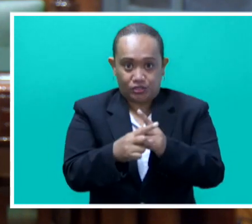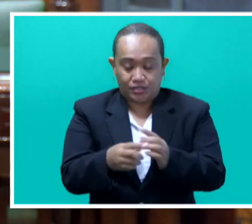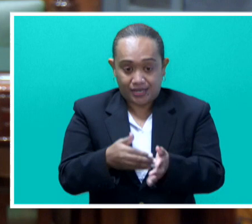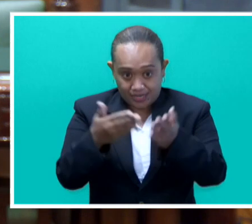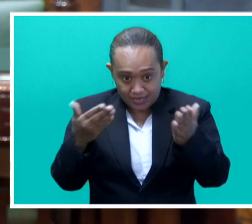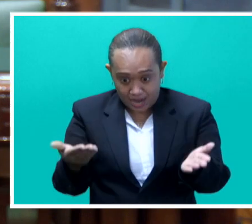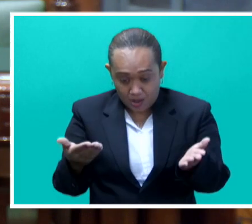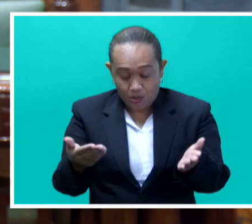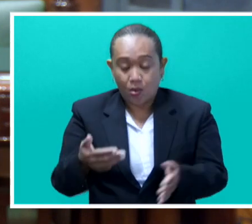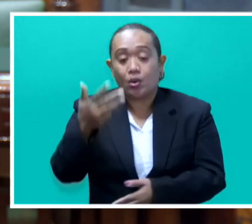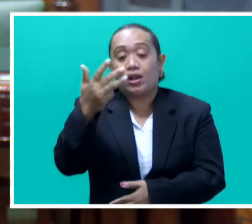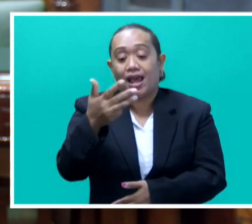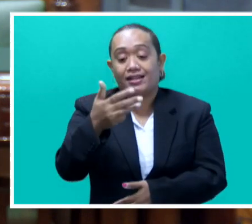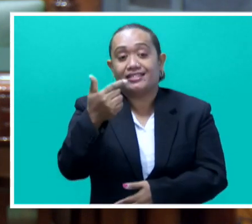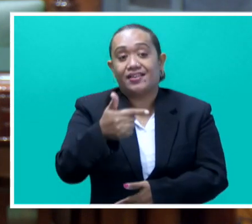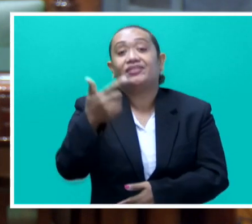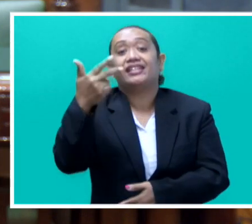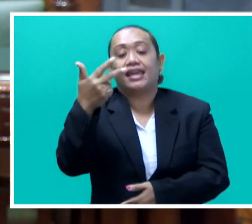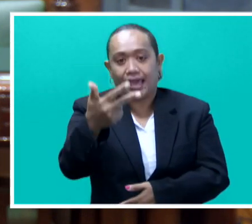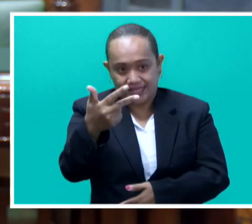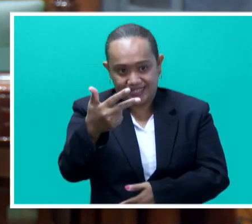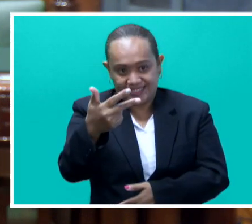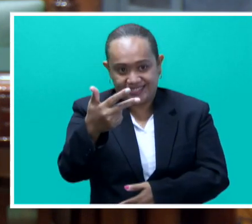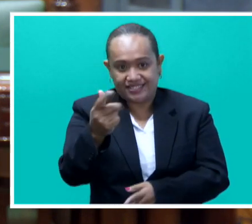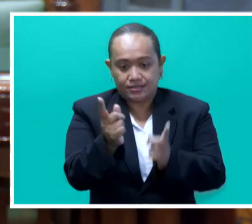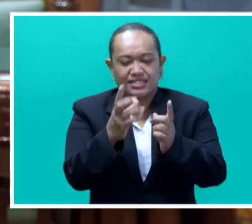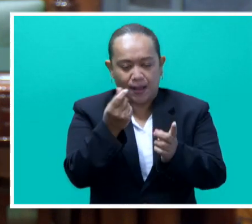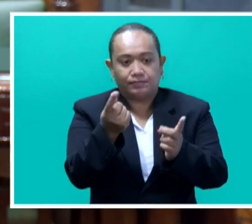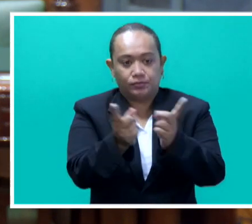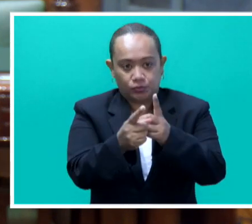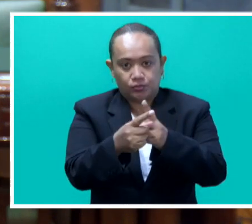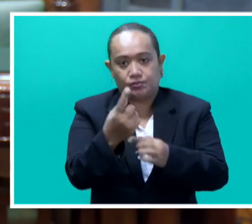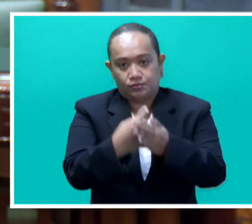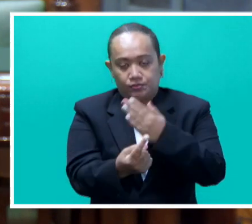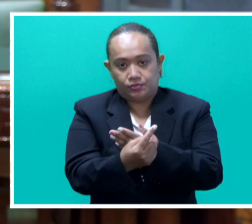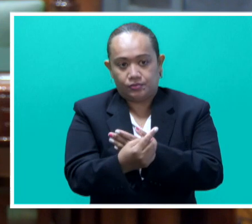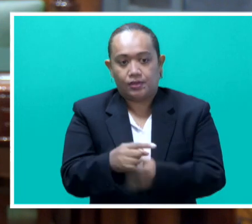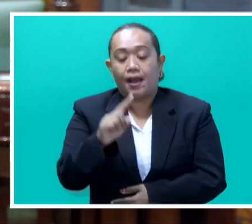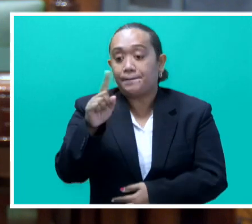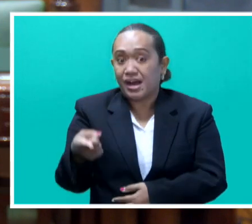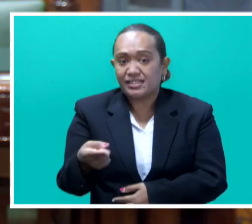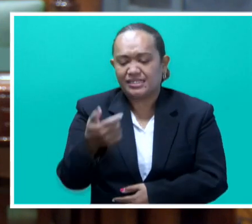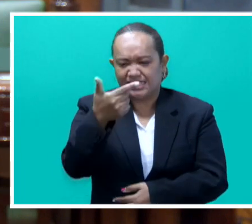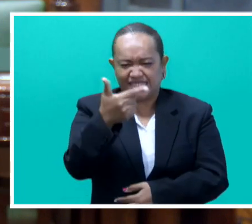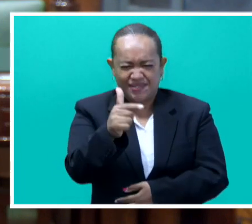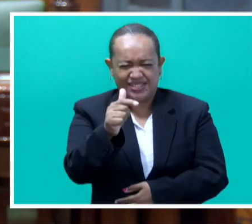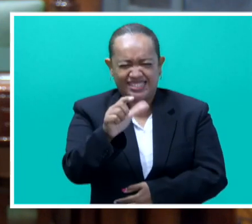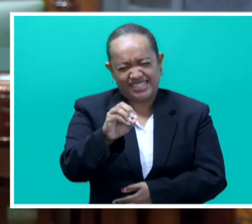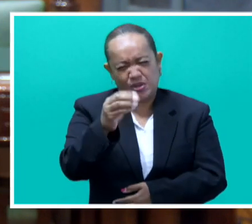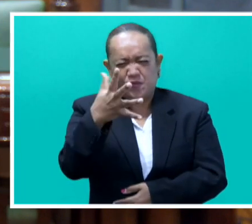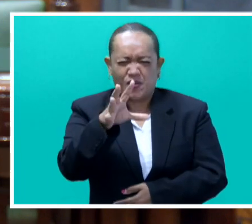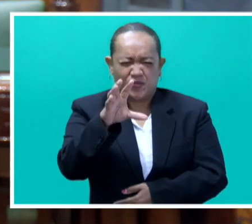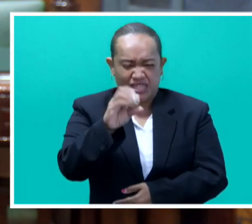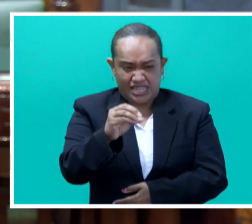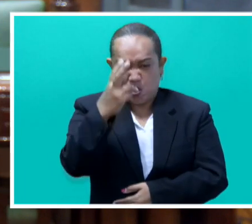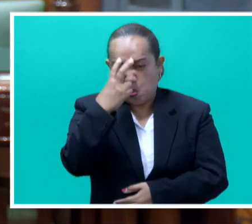in 1978. Mr. Speaker, sir, we know a 70 or even 50-year-old piece of legislation is no longer